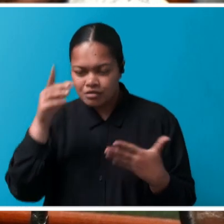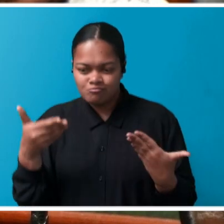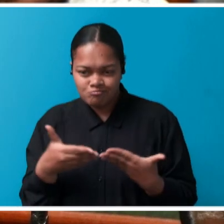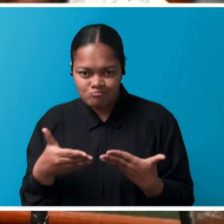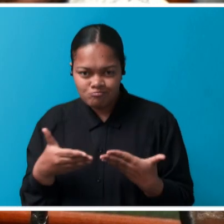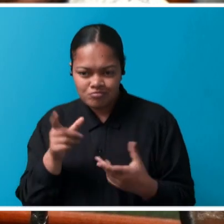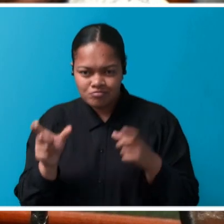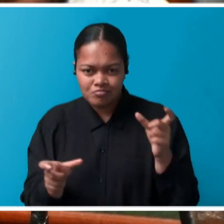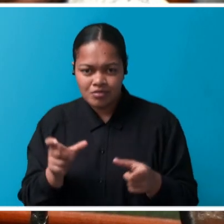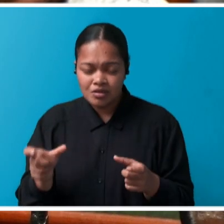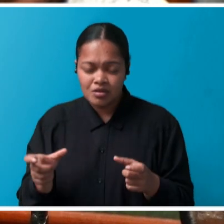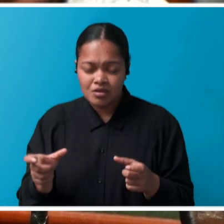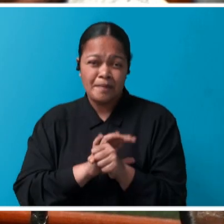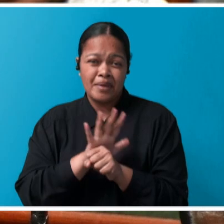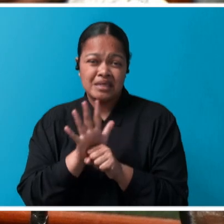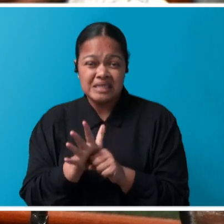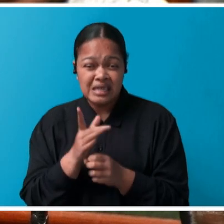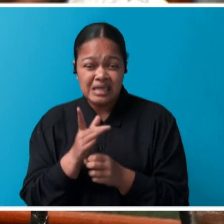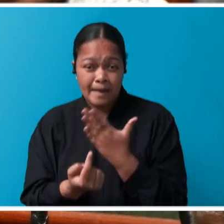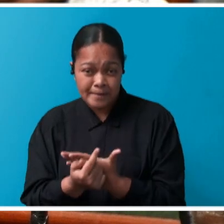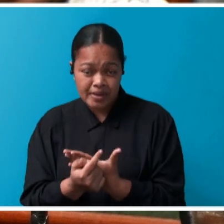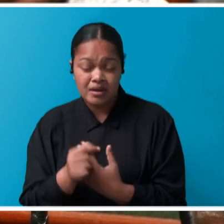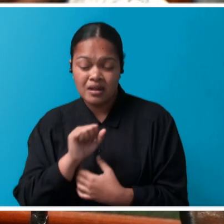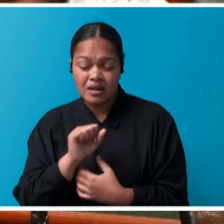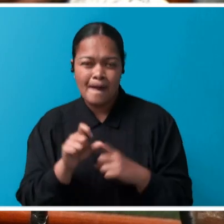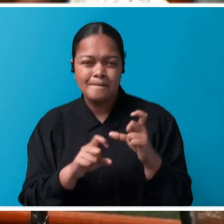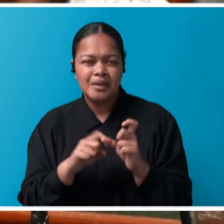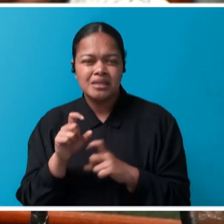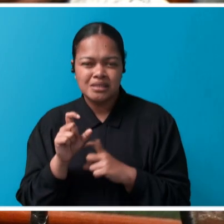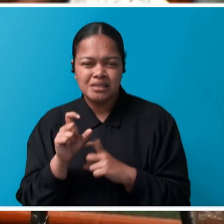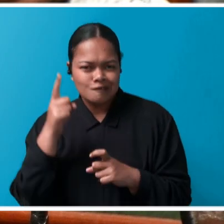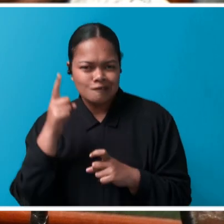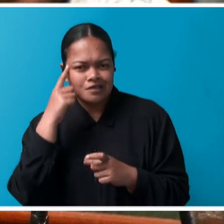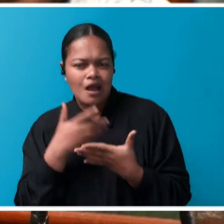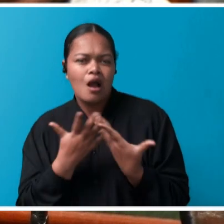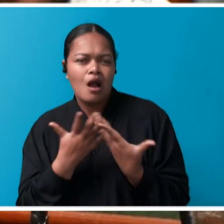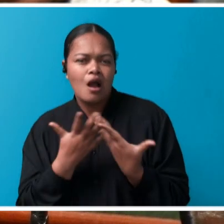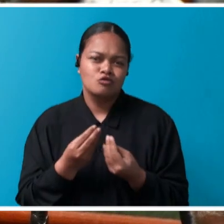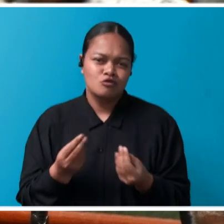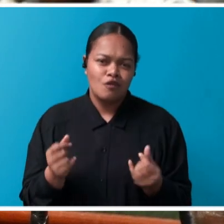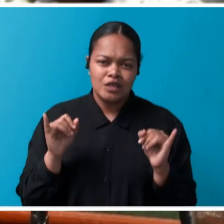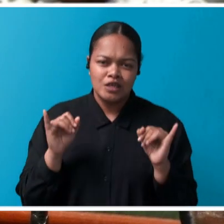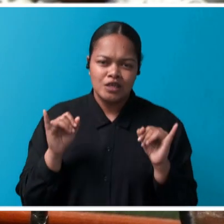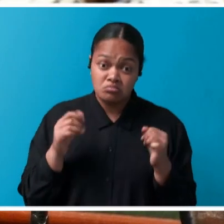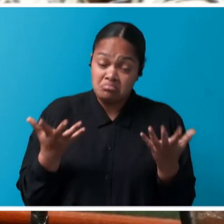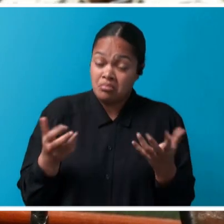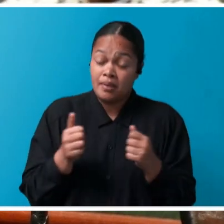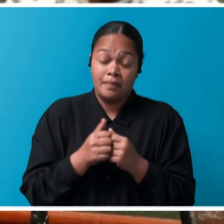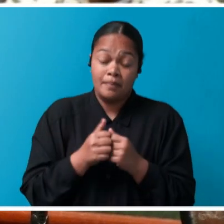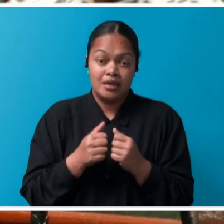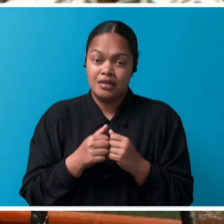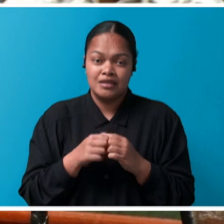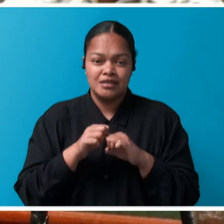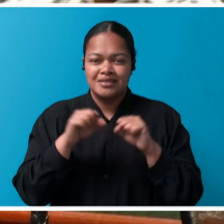the pandemic illustrate their capacity of forward-thinking solution, yet many systems have reverted